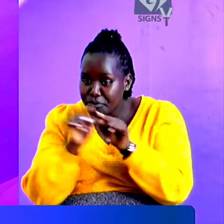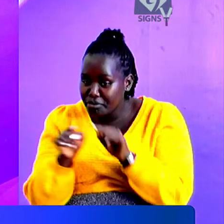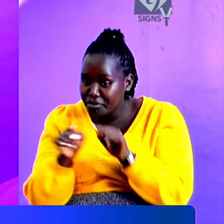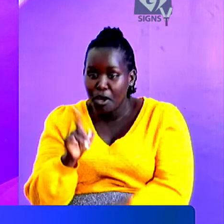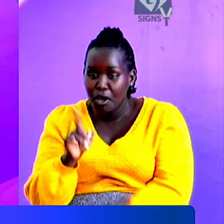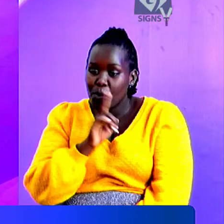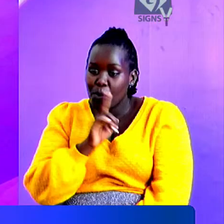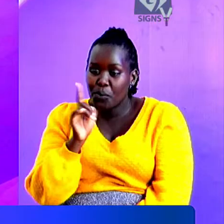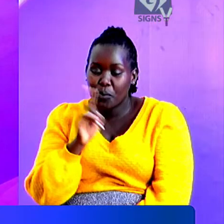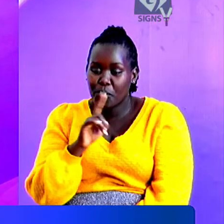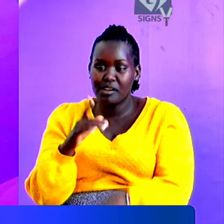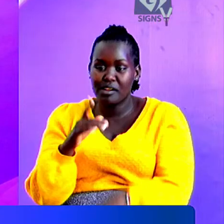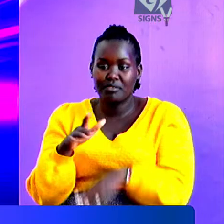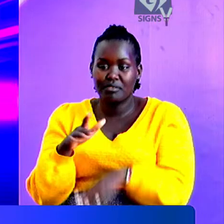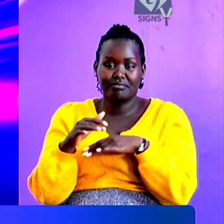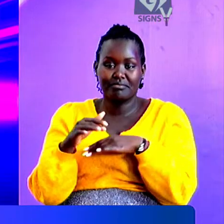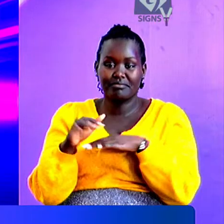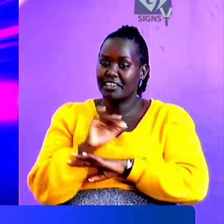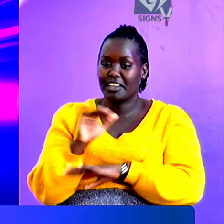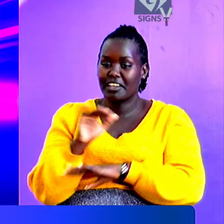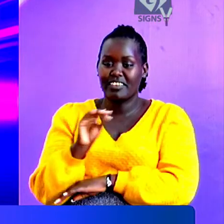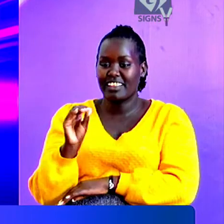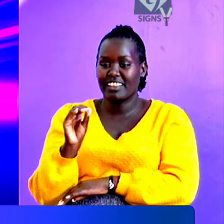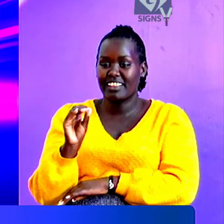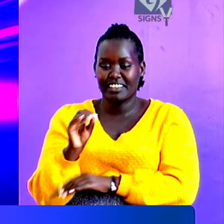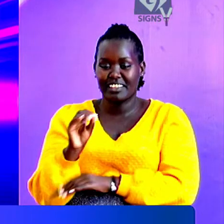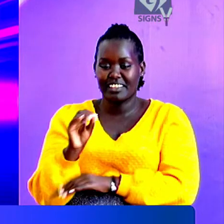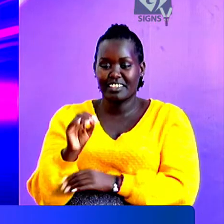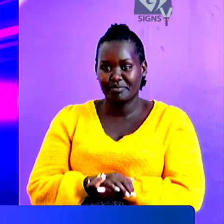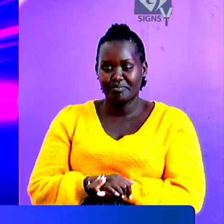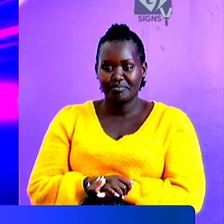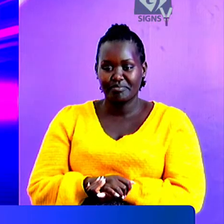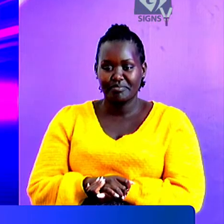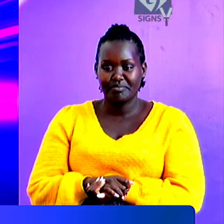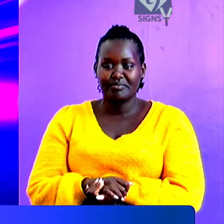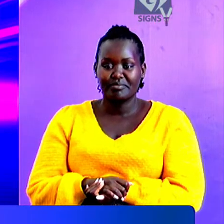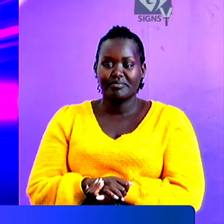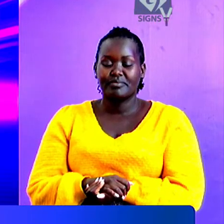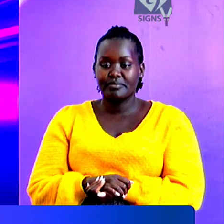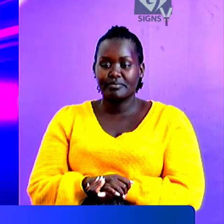That is a pun, of course. I got